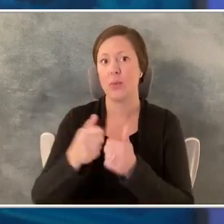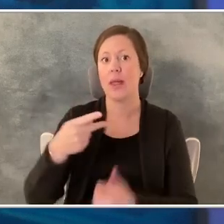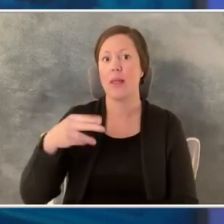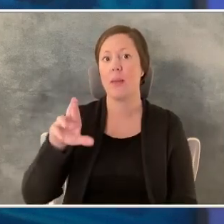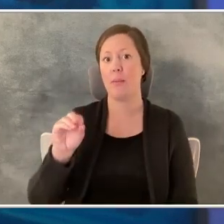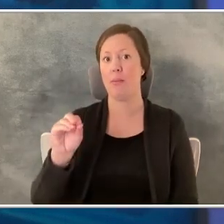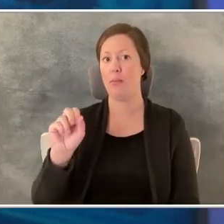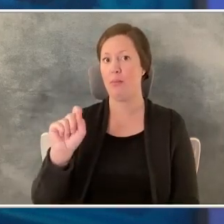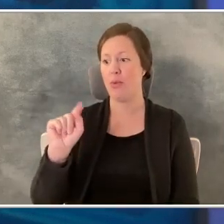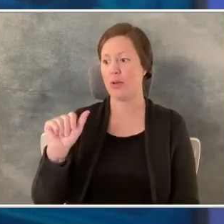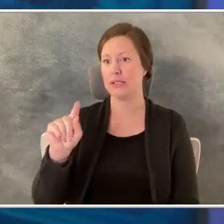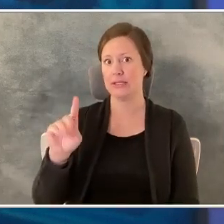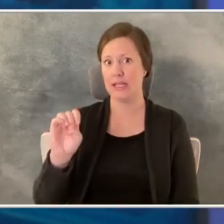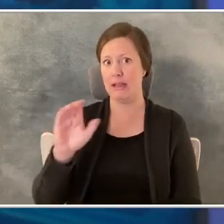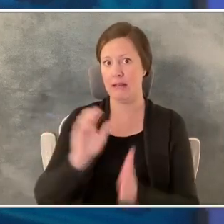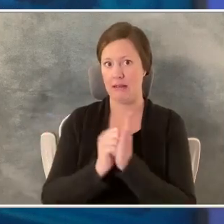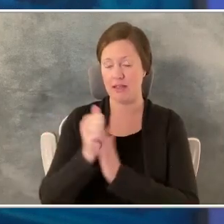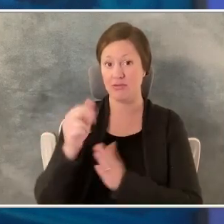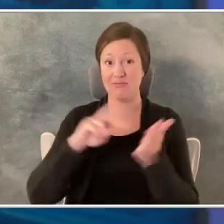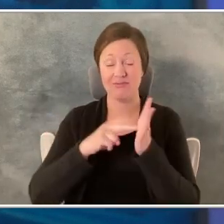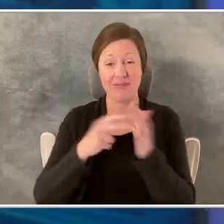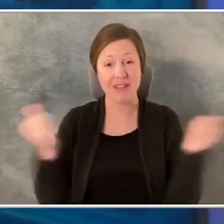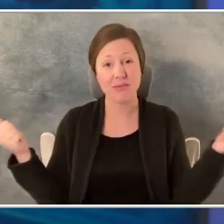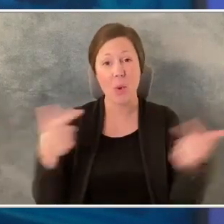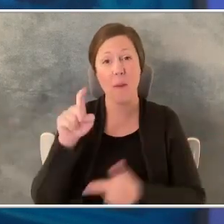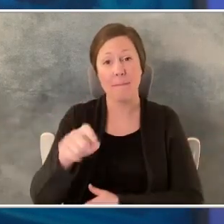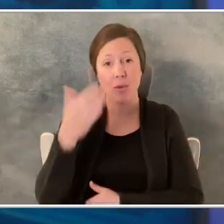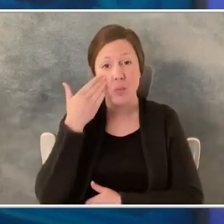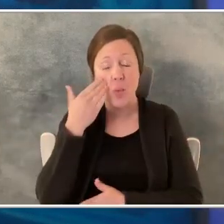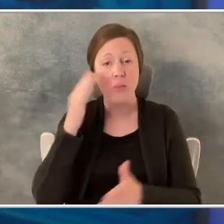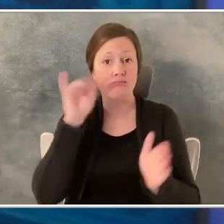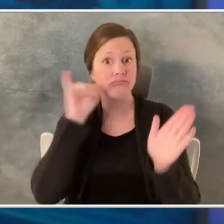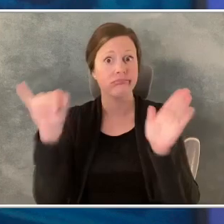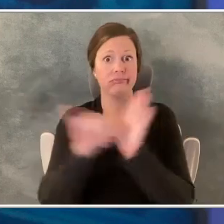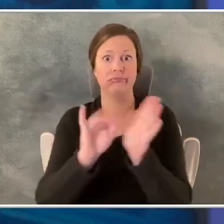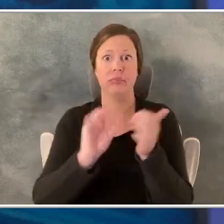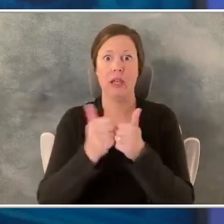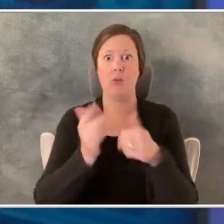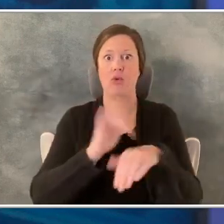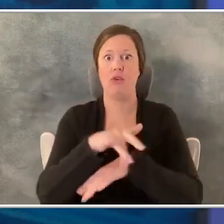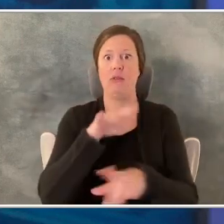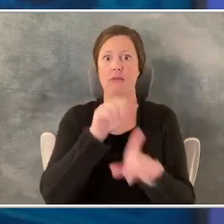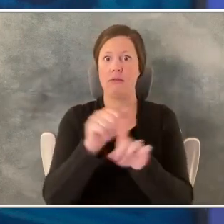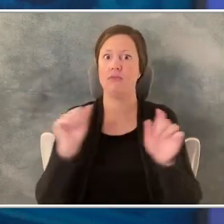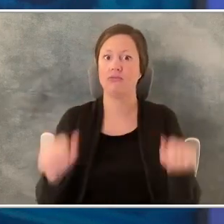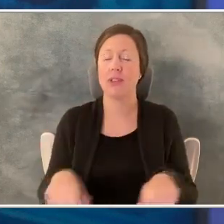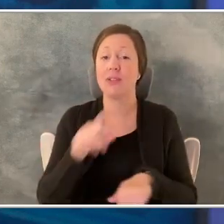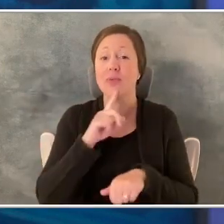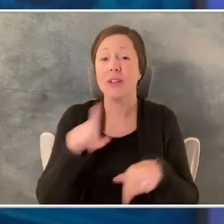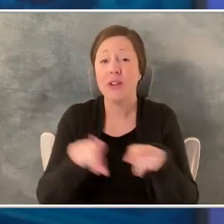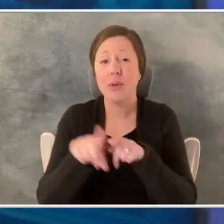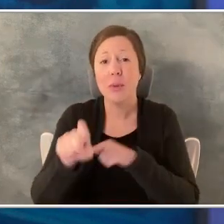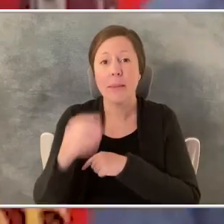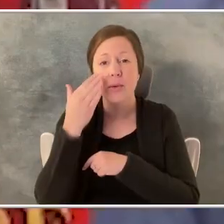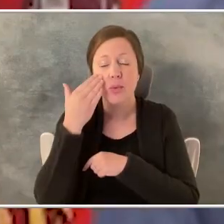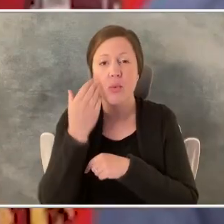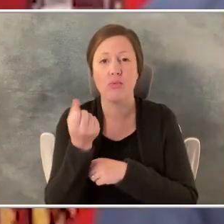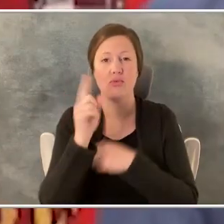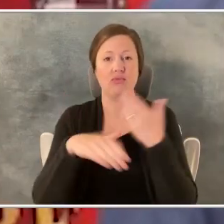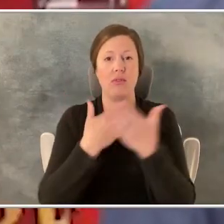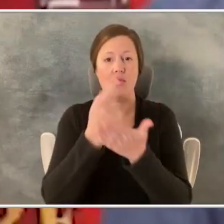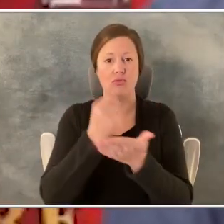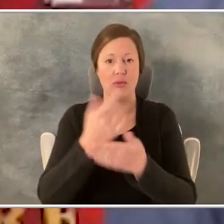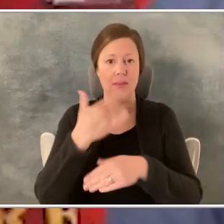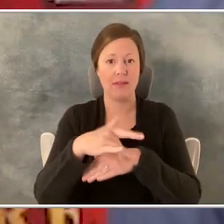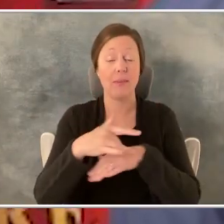need to know how to catch it as early as possible and know the treatments available if they do get that diagnosis. Today, we are meeting